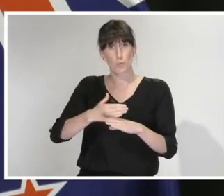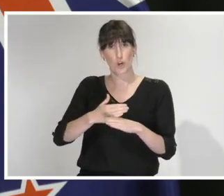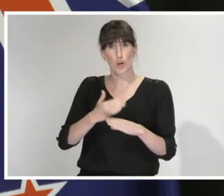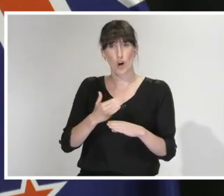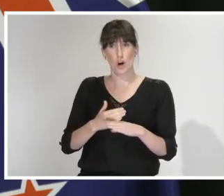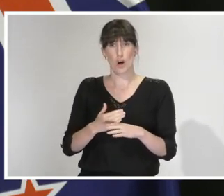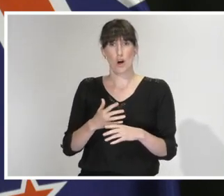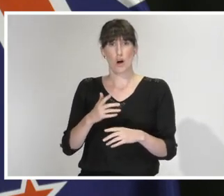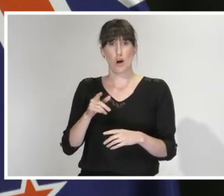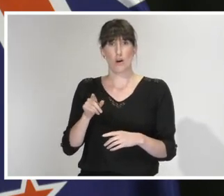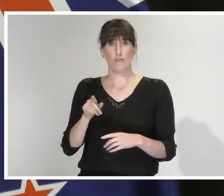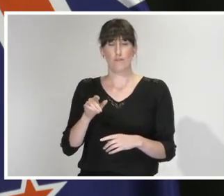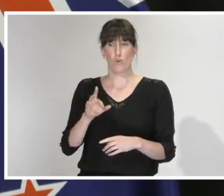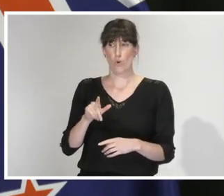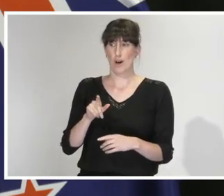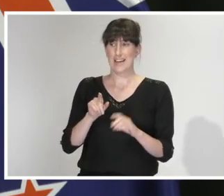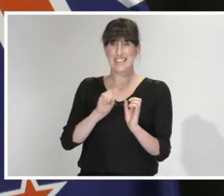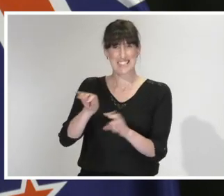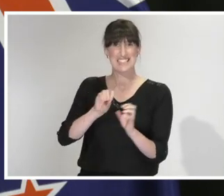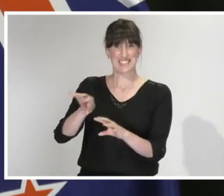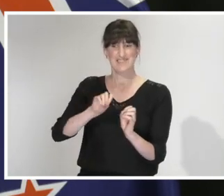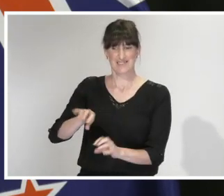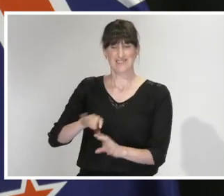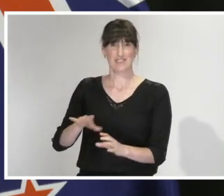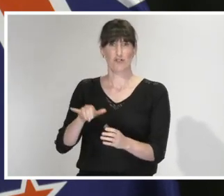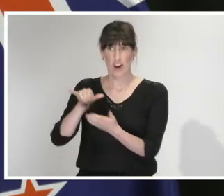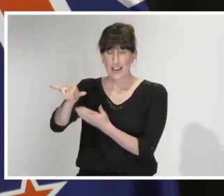capacity on these flights, contact